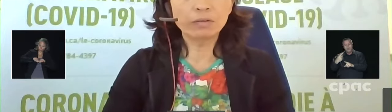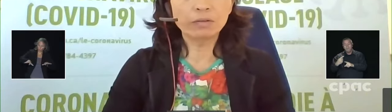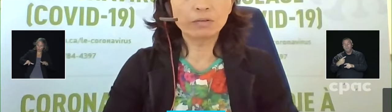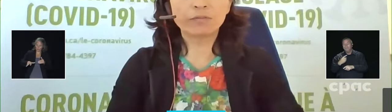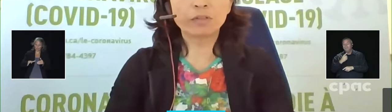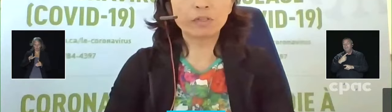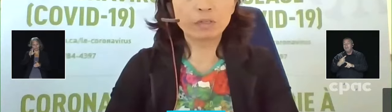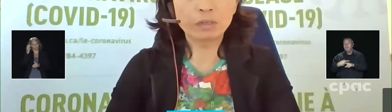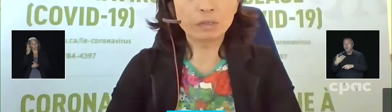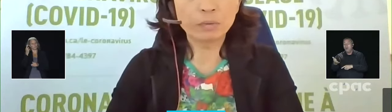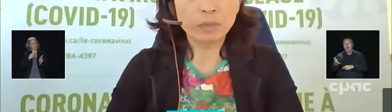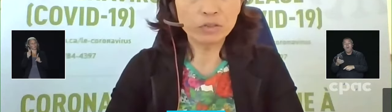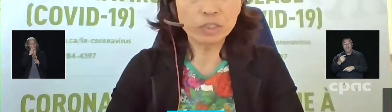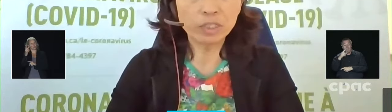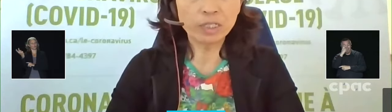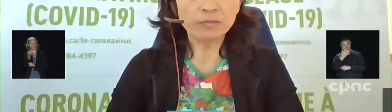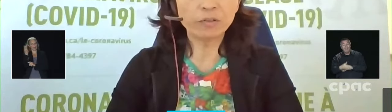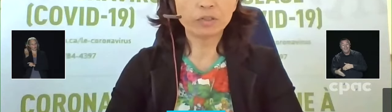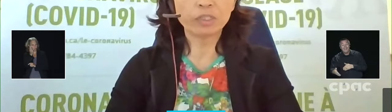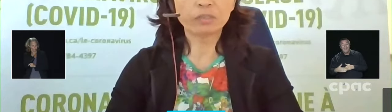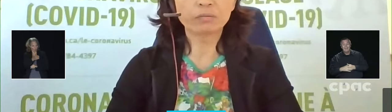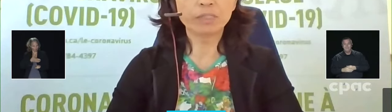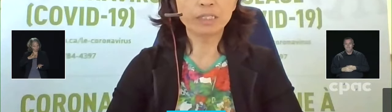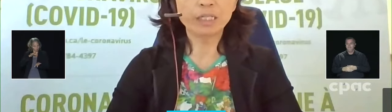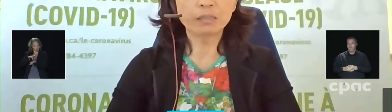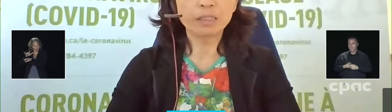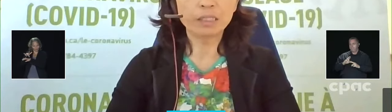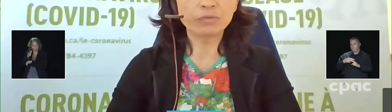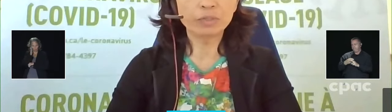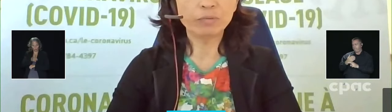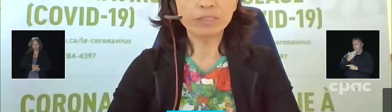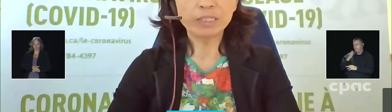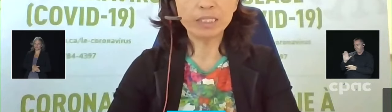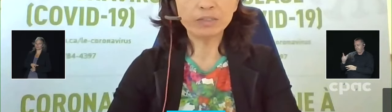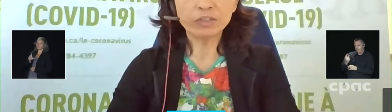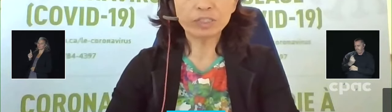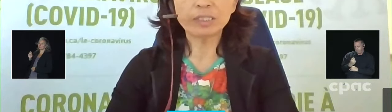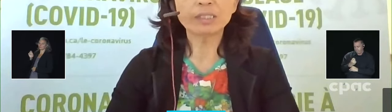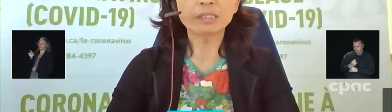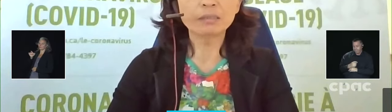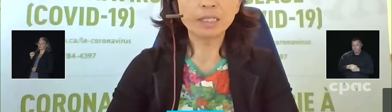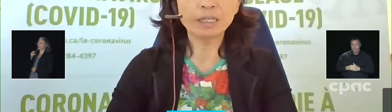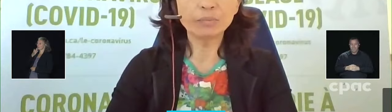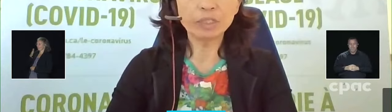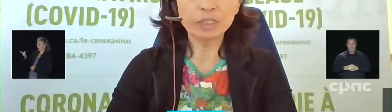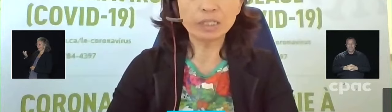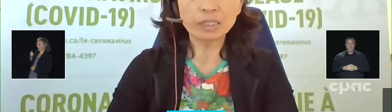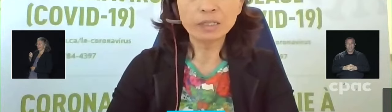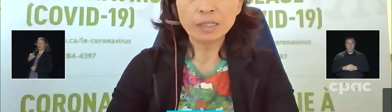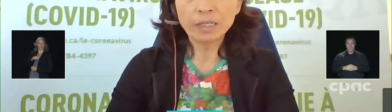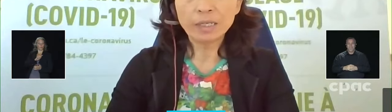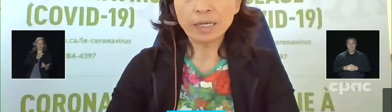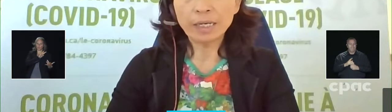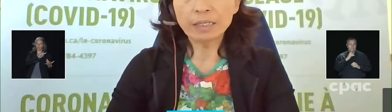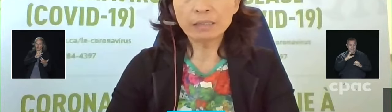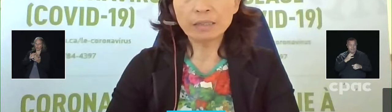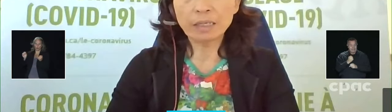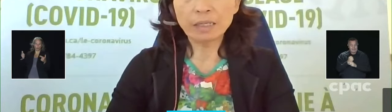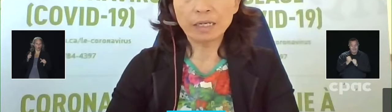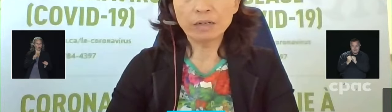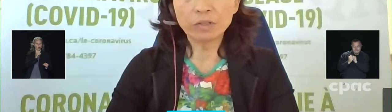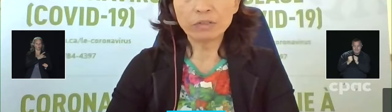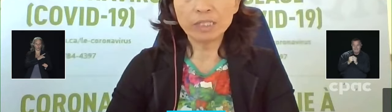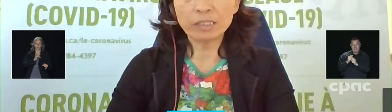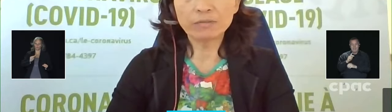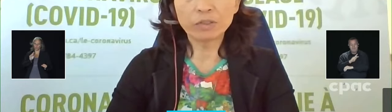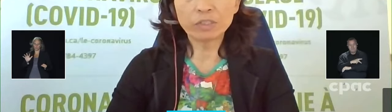Yeah, thank you for the question. And of course, we're in close touch with provinces and territories, including Alberta. And